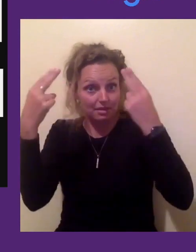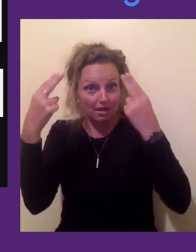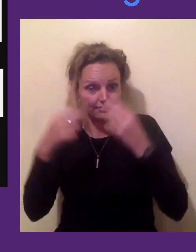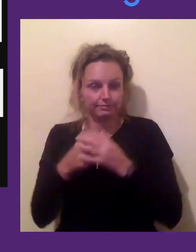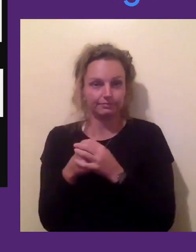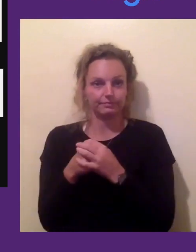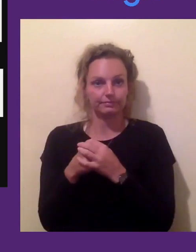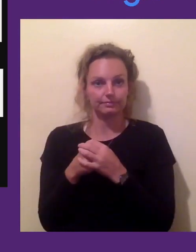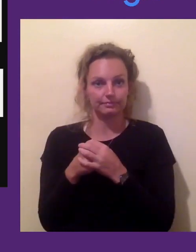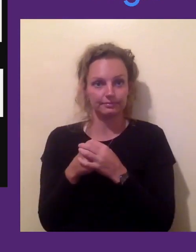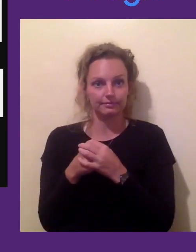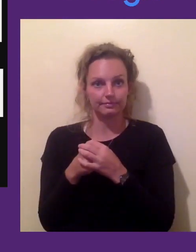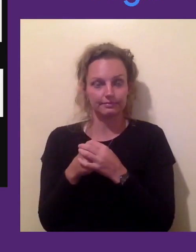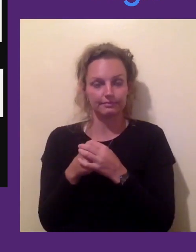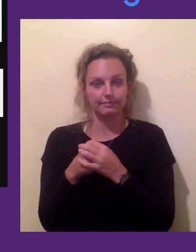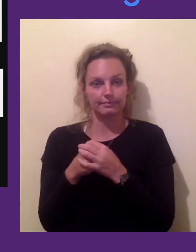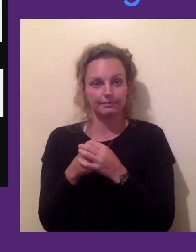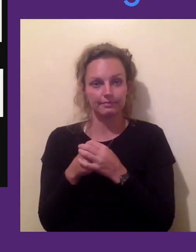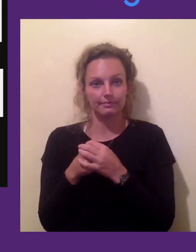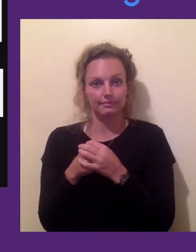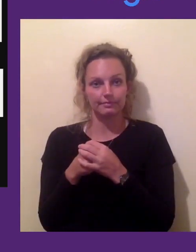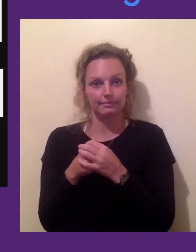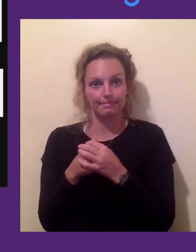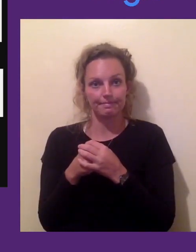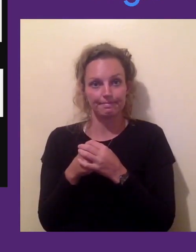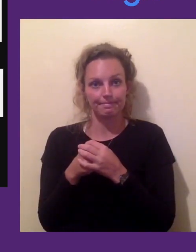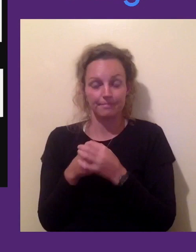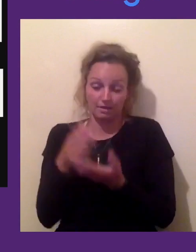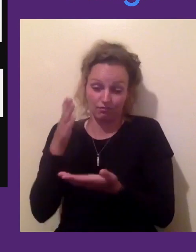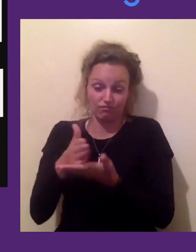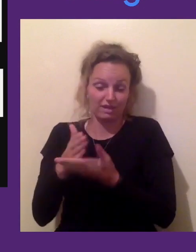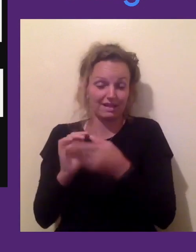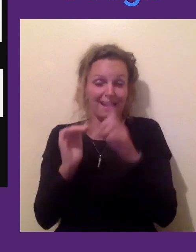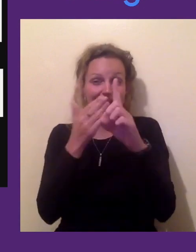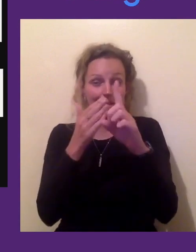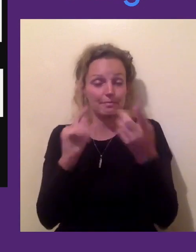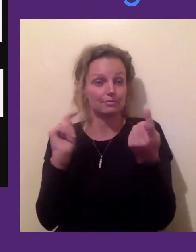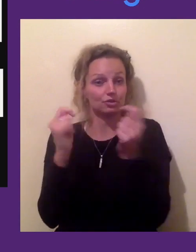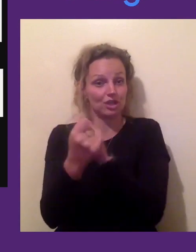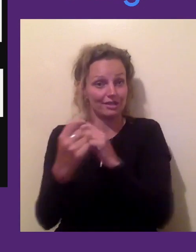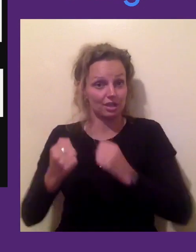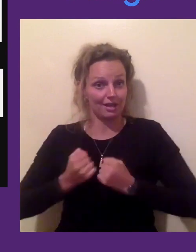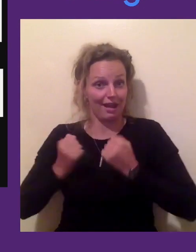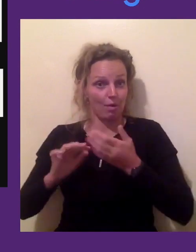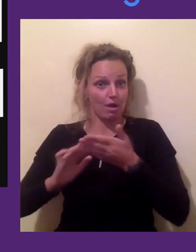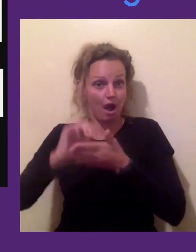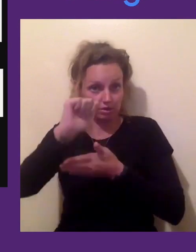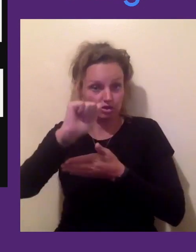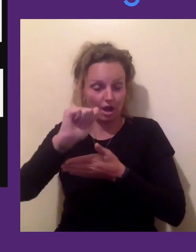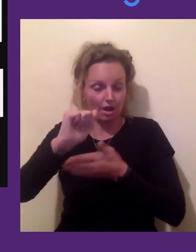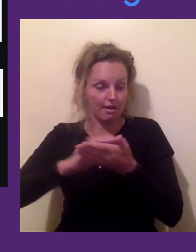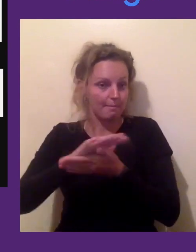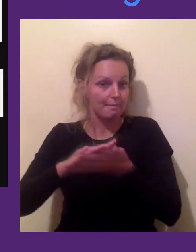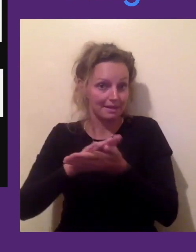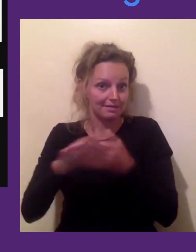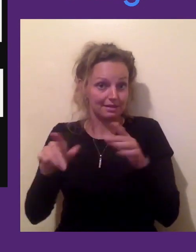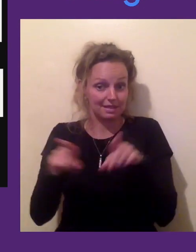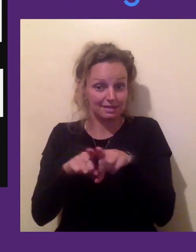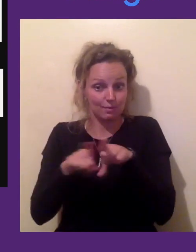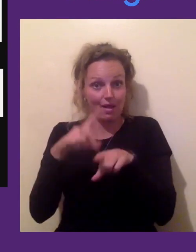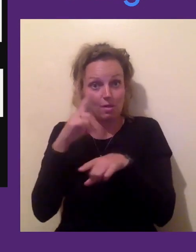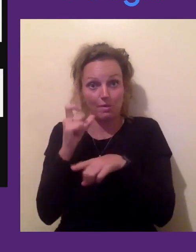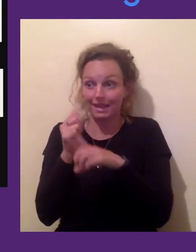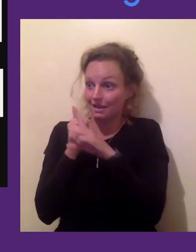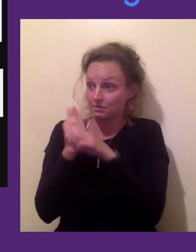In Atos, we're changing our culture, and other companies doing the same. We see accessibility as a business